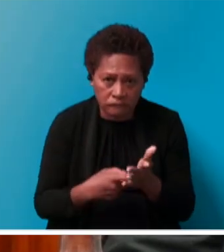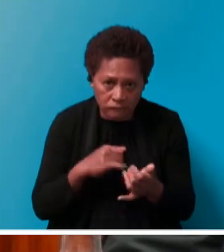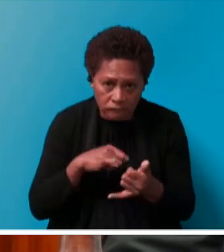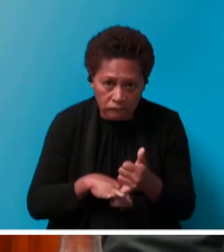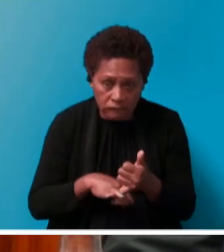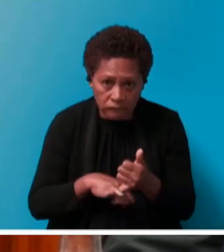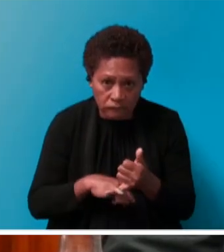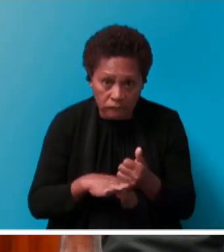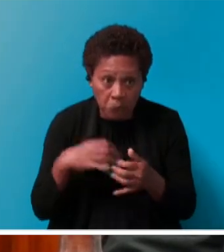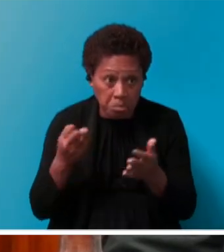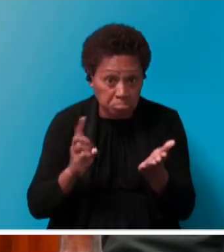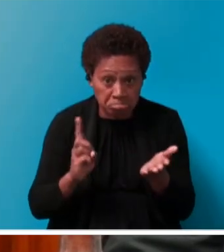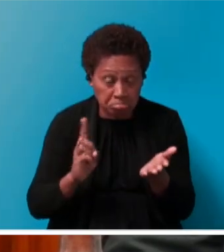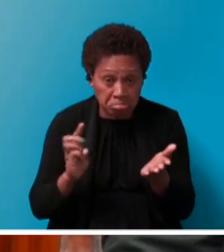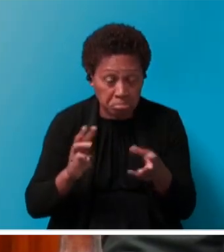was this: